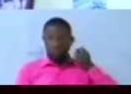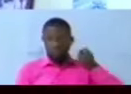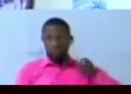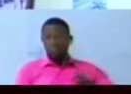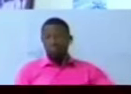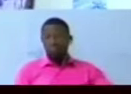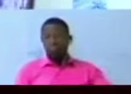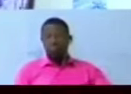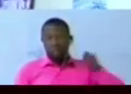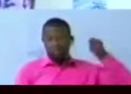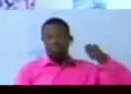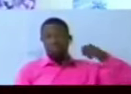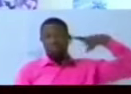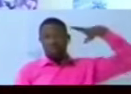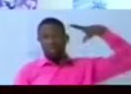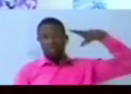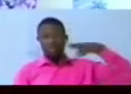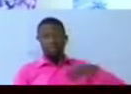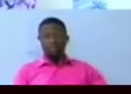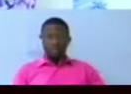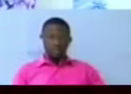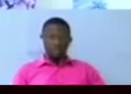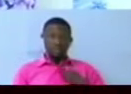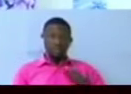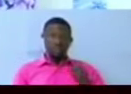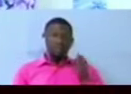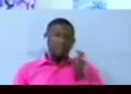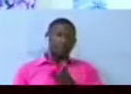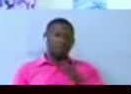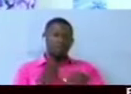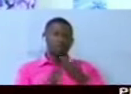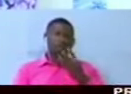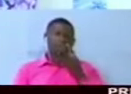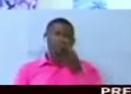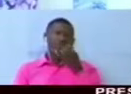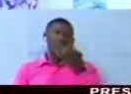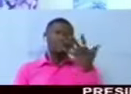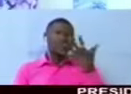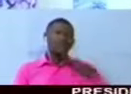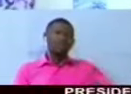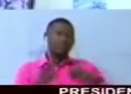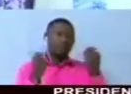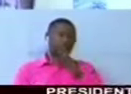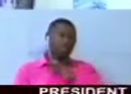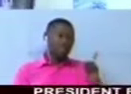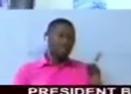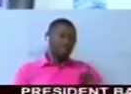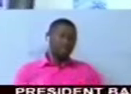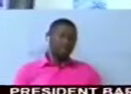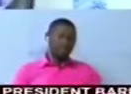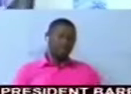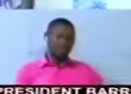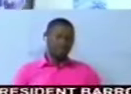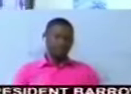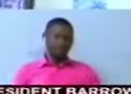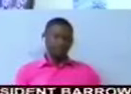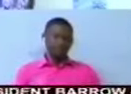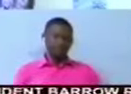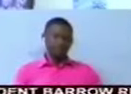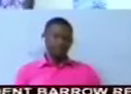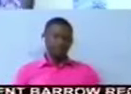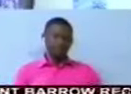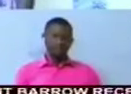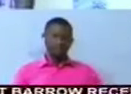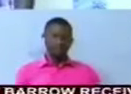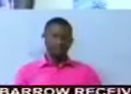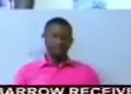jëndé 45,000. Generator list that I bought for 45,000. Yu mako jaay sa ñu ko doona kébaasi sé mënon